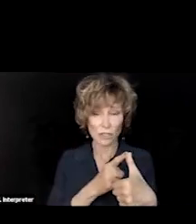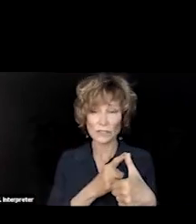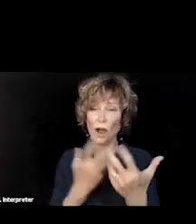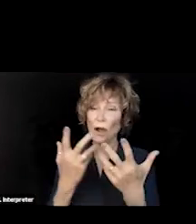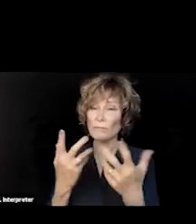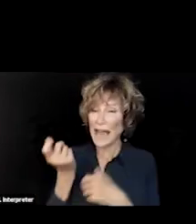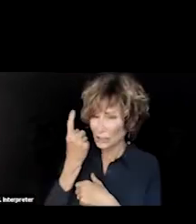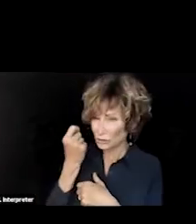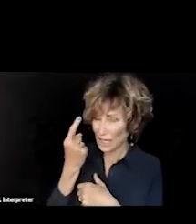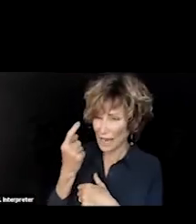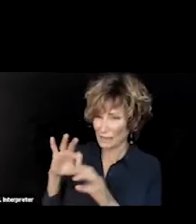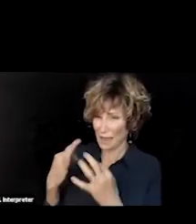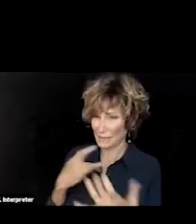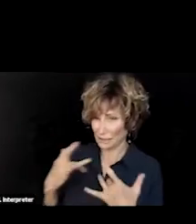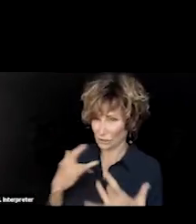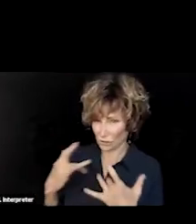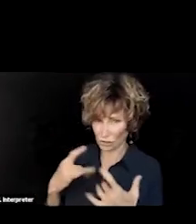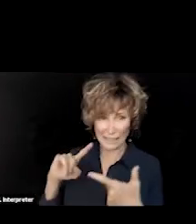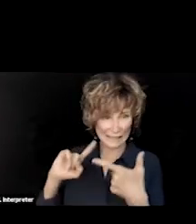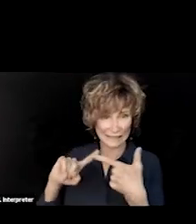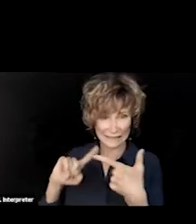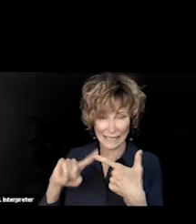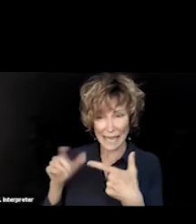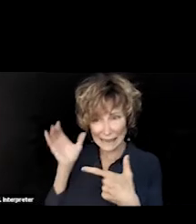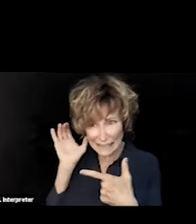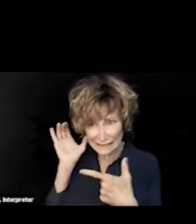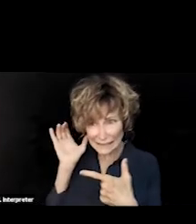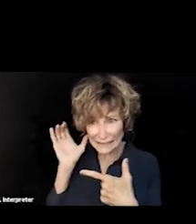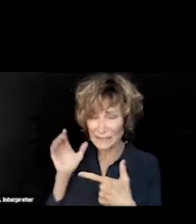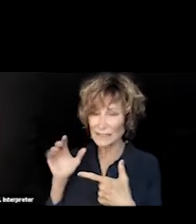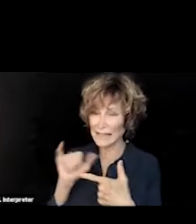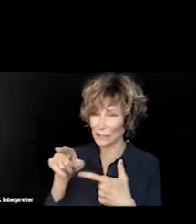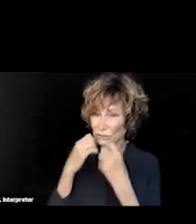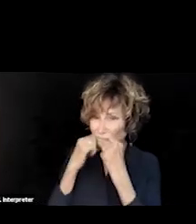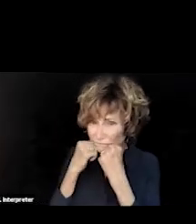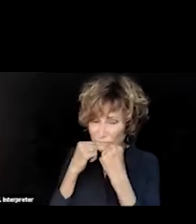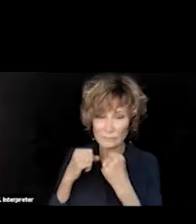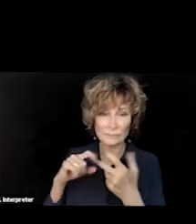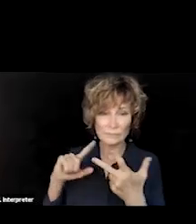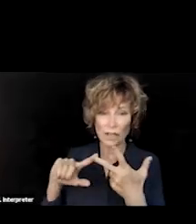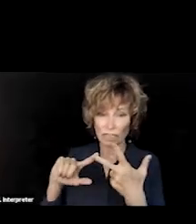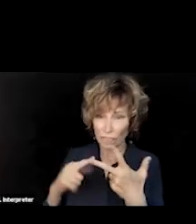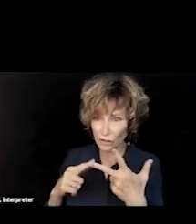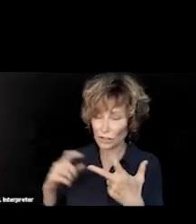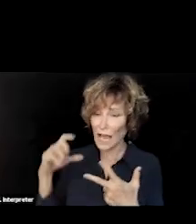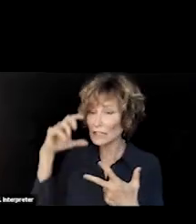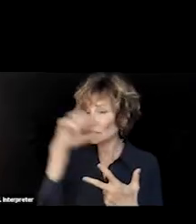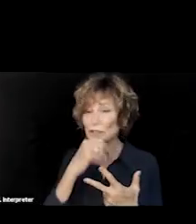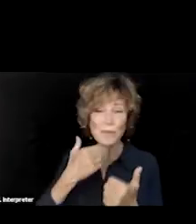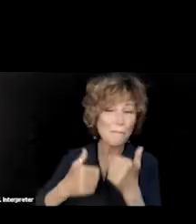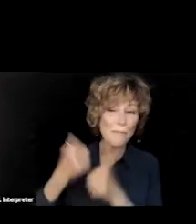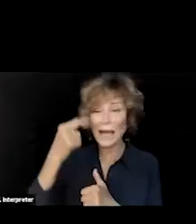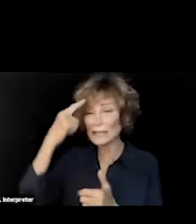understand the family's concerns. Second, listen like you care. And third, assume the best